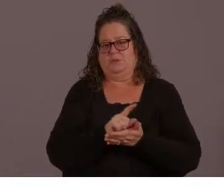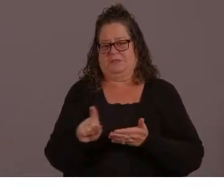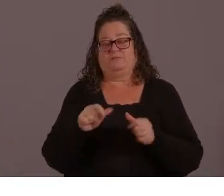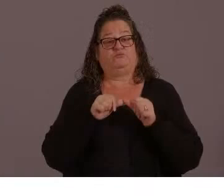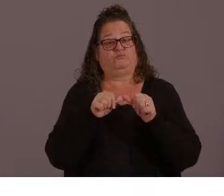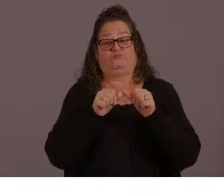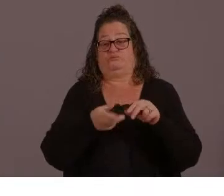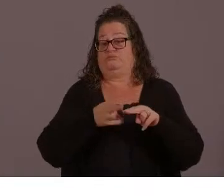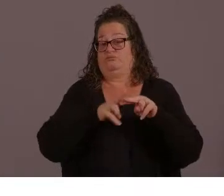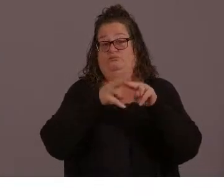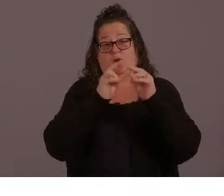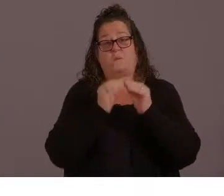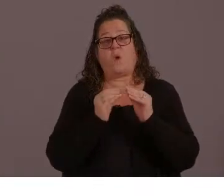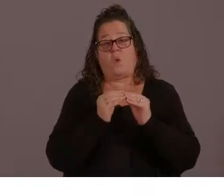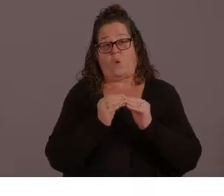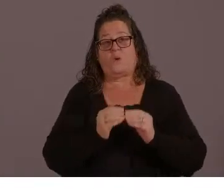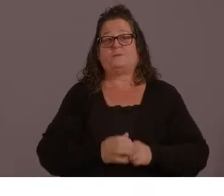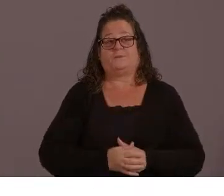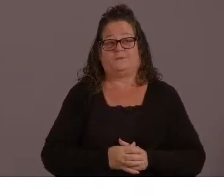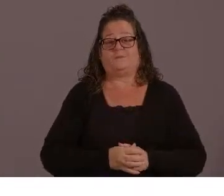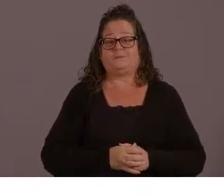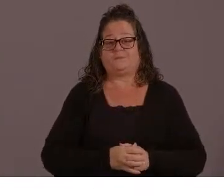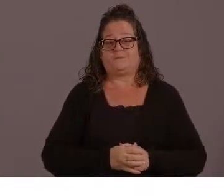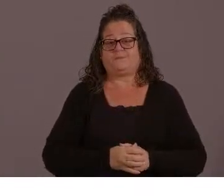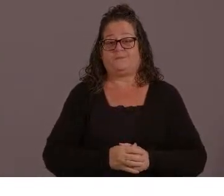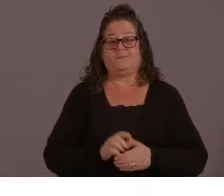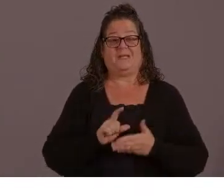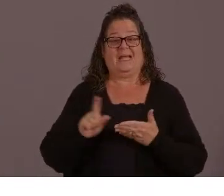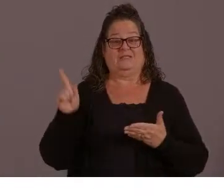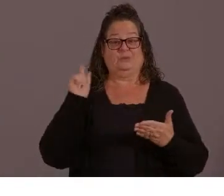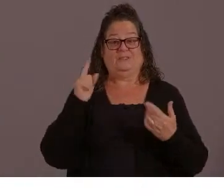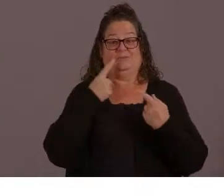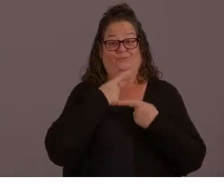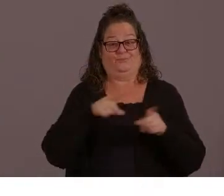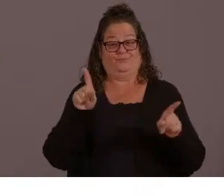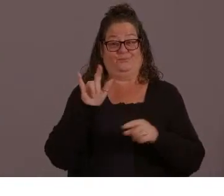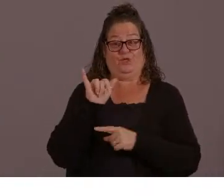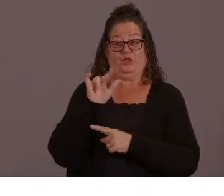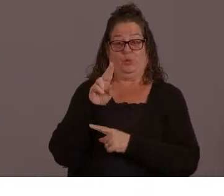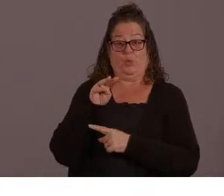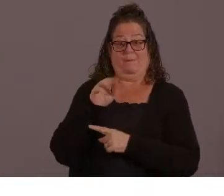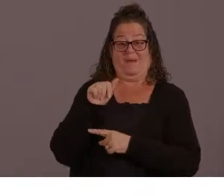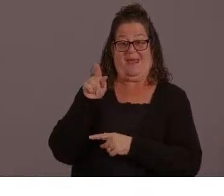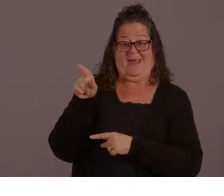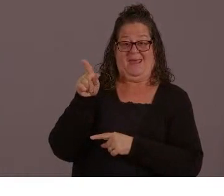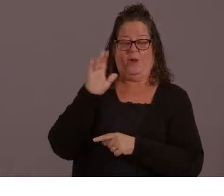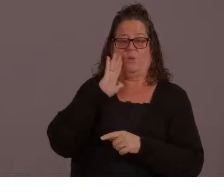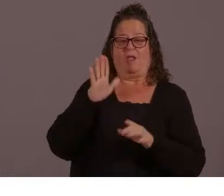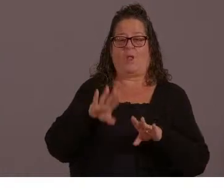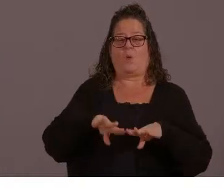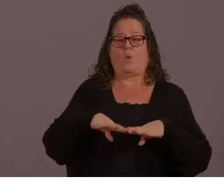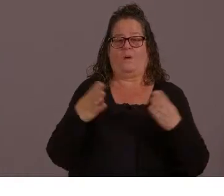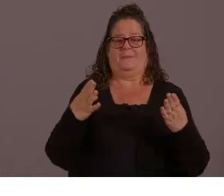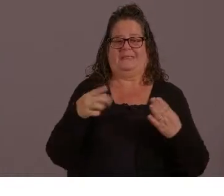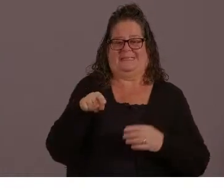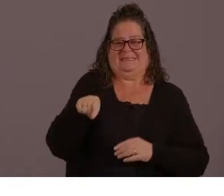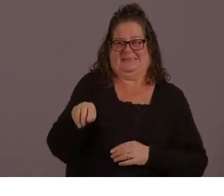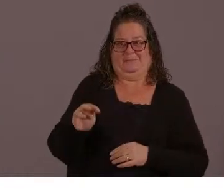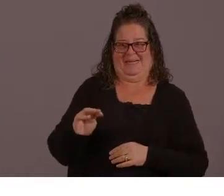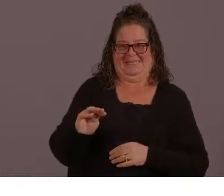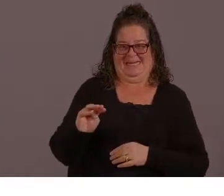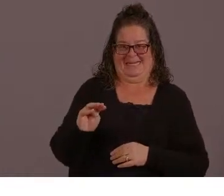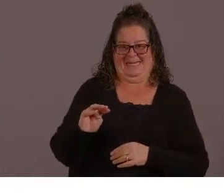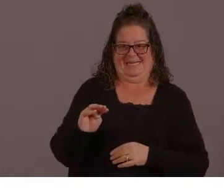reported last week, Yuma Civic Center vaccination site will open this Monday. It's transitioning to a state-supported